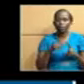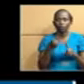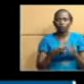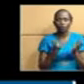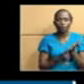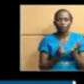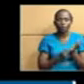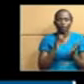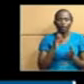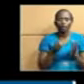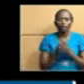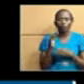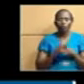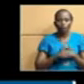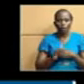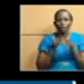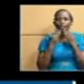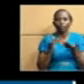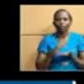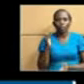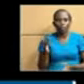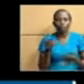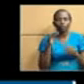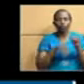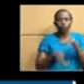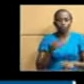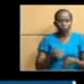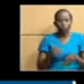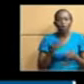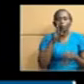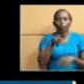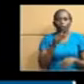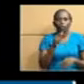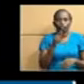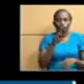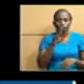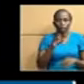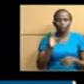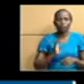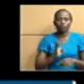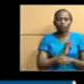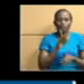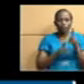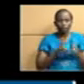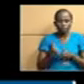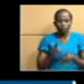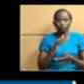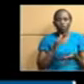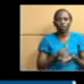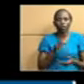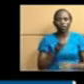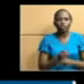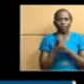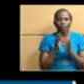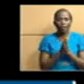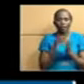Women Entrepreneurs Association, thank you very much for your contribution. Patrick Katabazi, Executive Director at the Center for Budget and